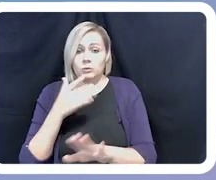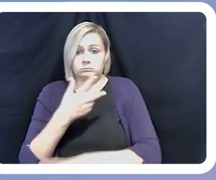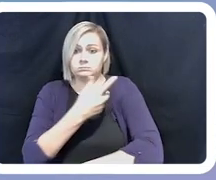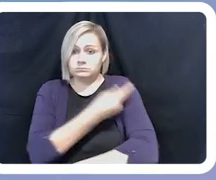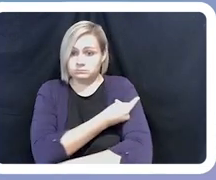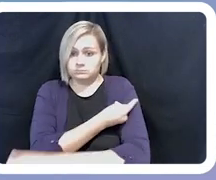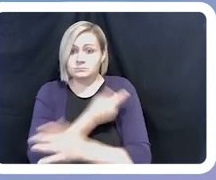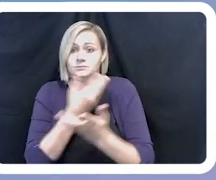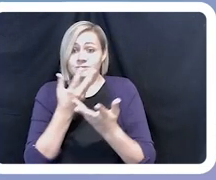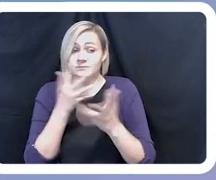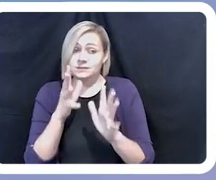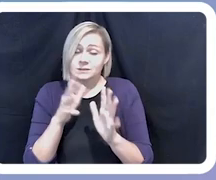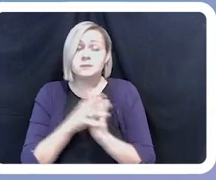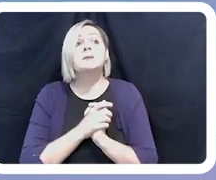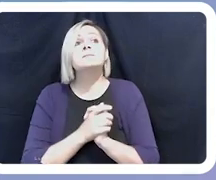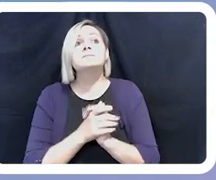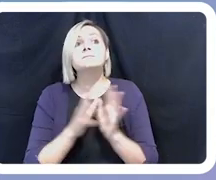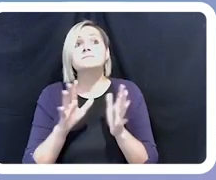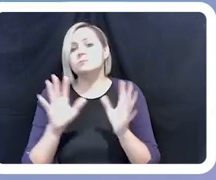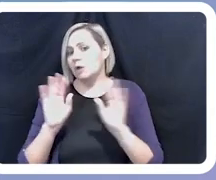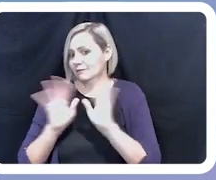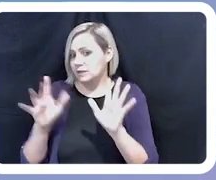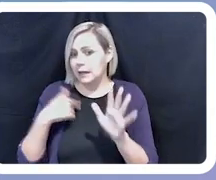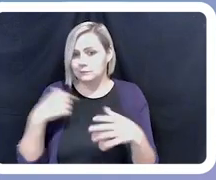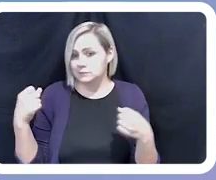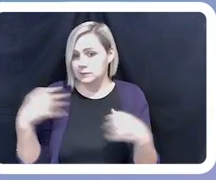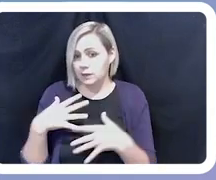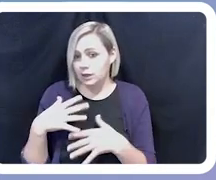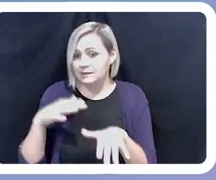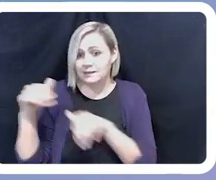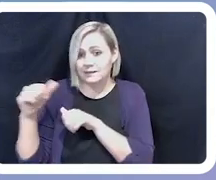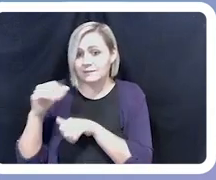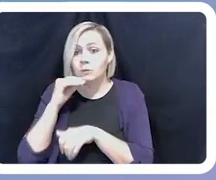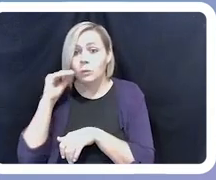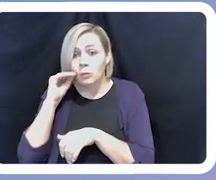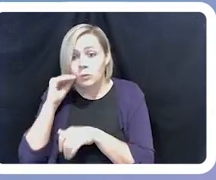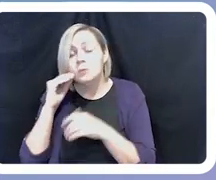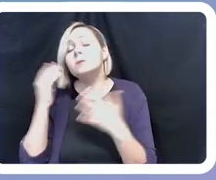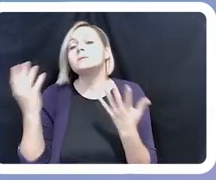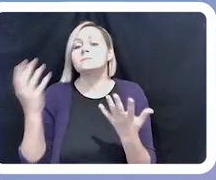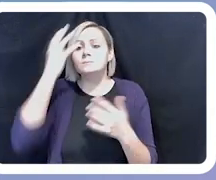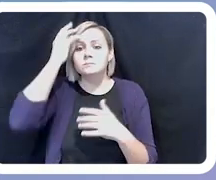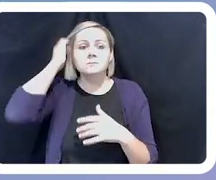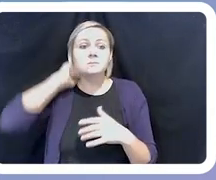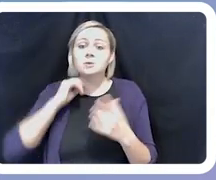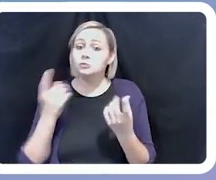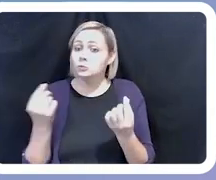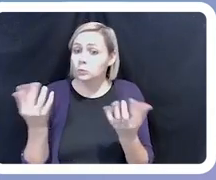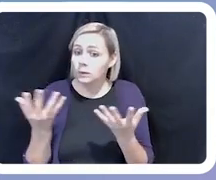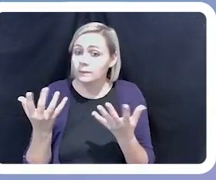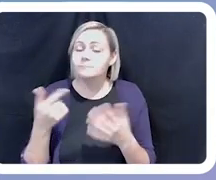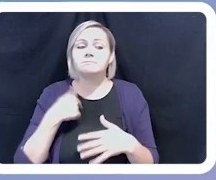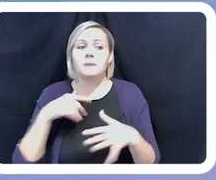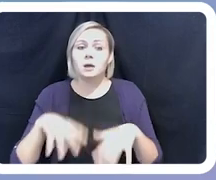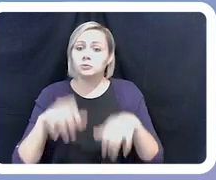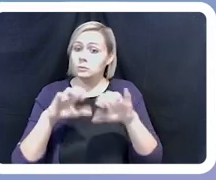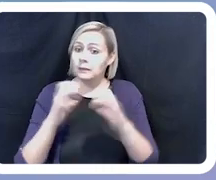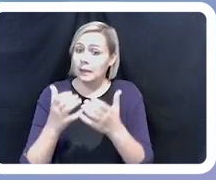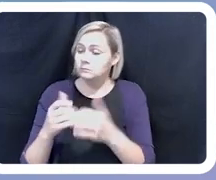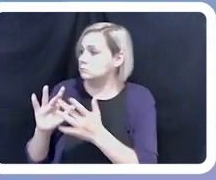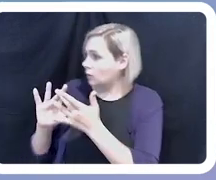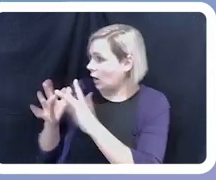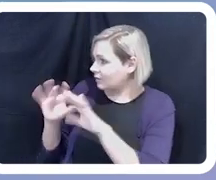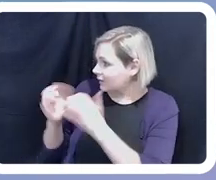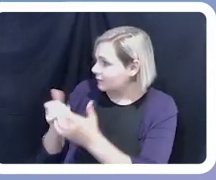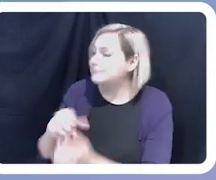before getting vaccinated, obviously, I was scared to leave the house. So I took some classes and